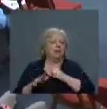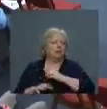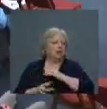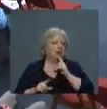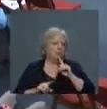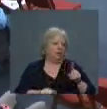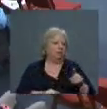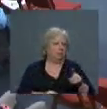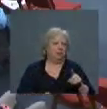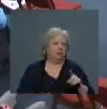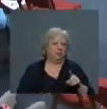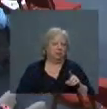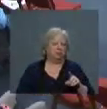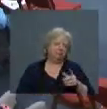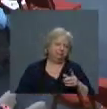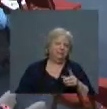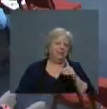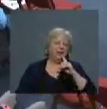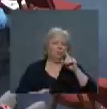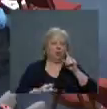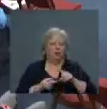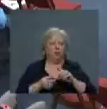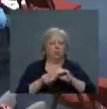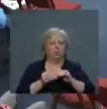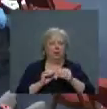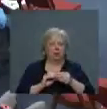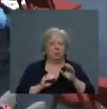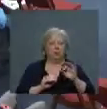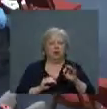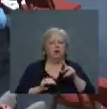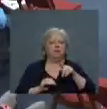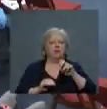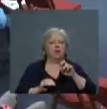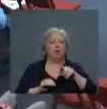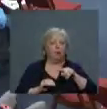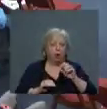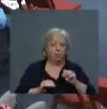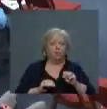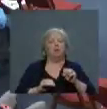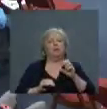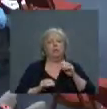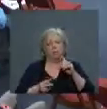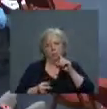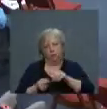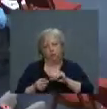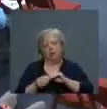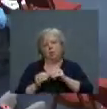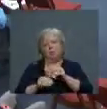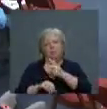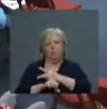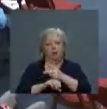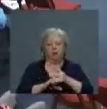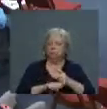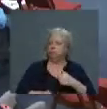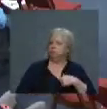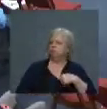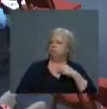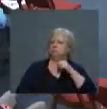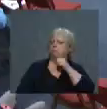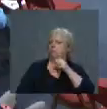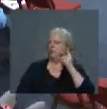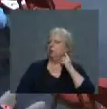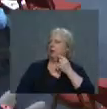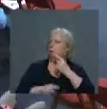that, but it reduced the number of parking spaces per unit. That don't sound right to me.